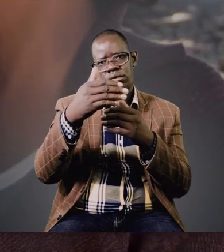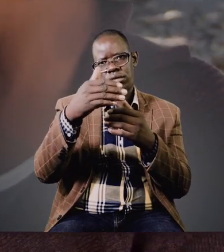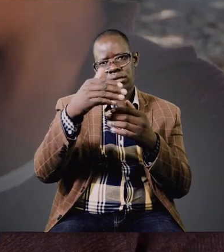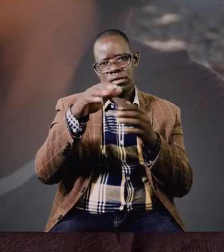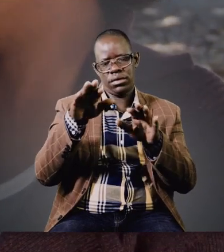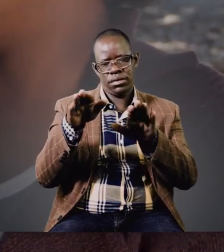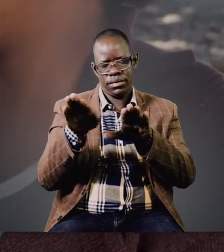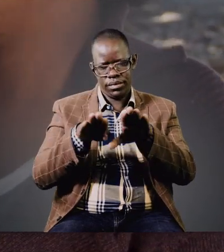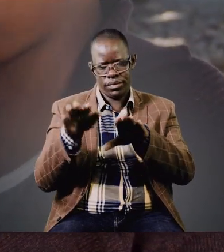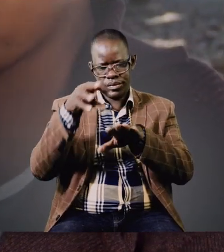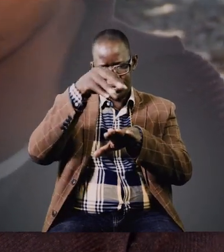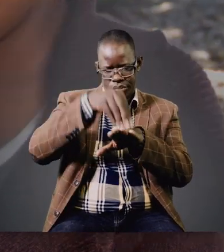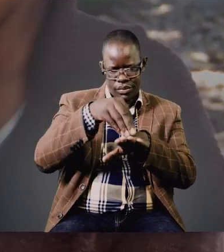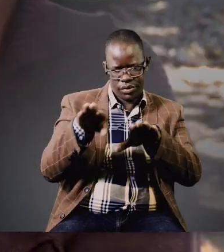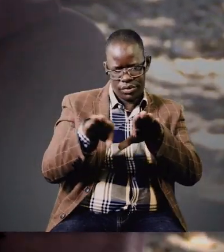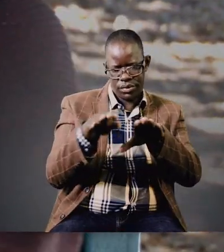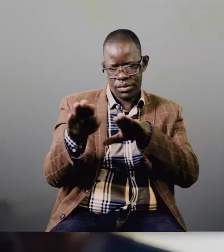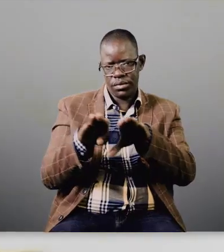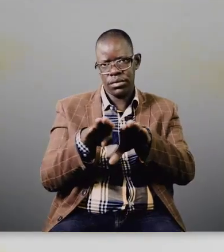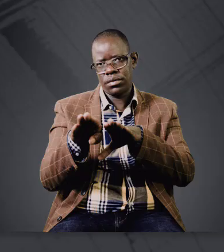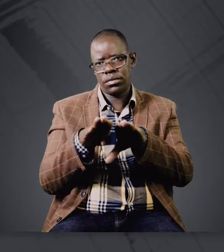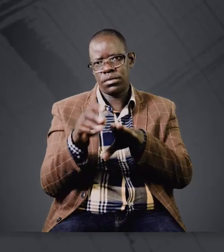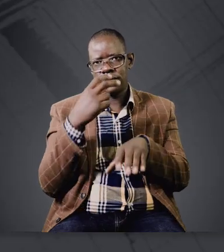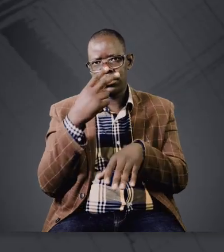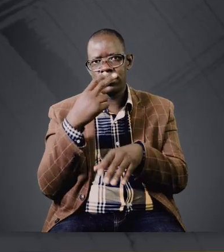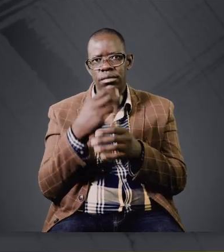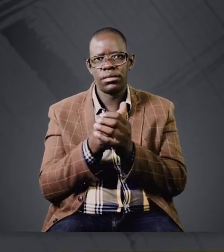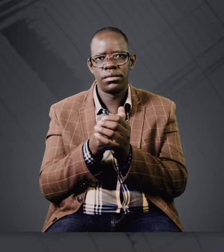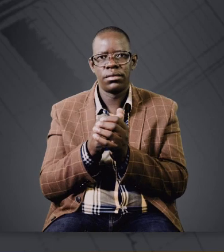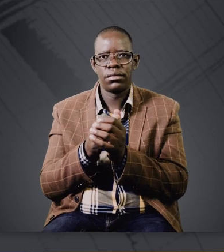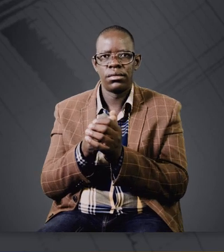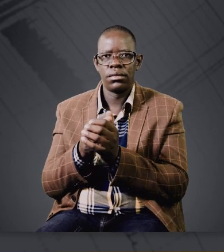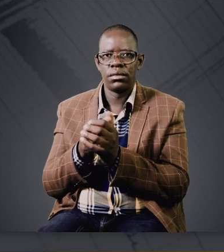or near a plate boundary. Yeah, here it is now.